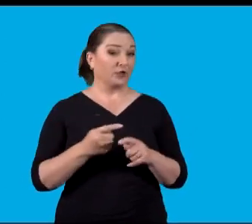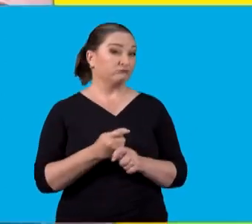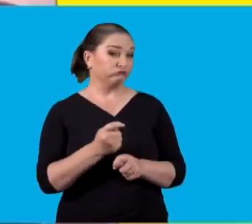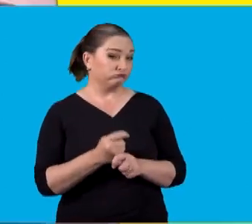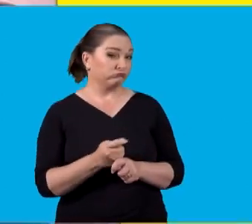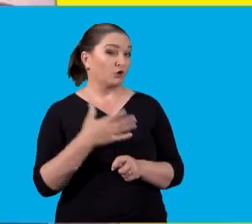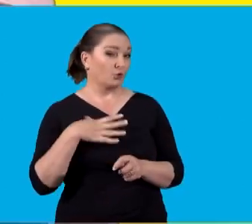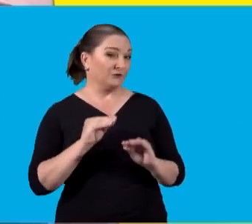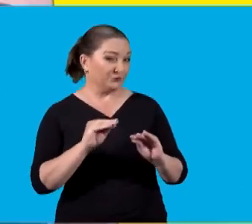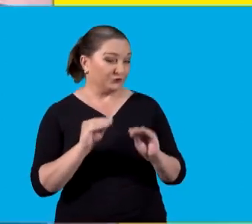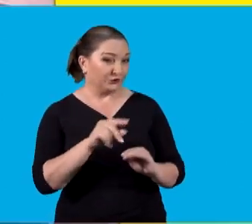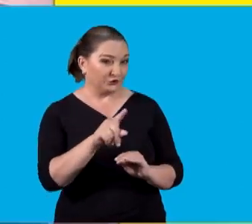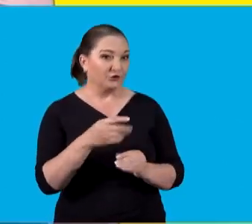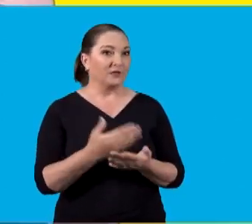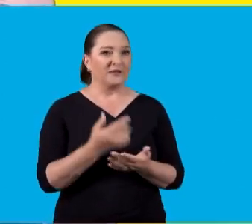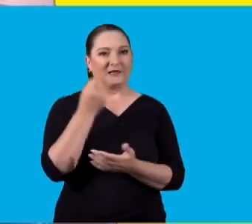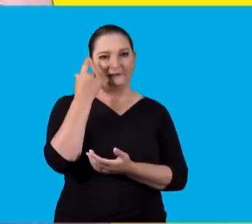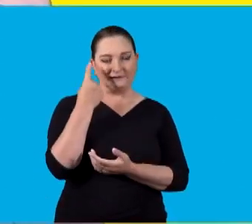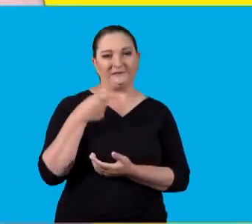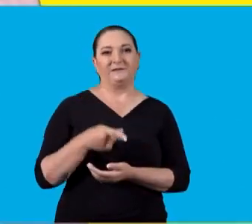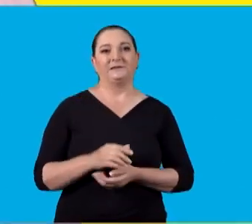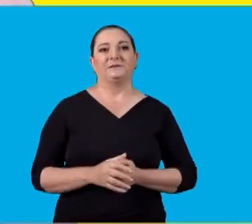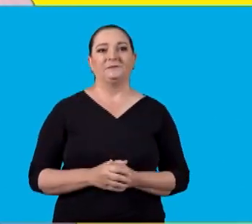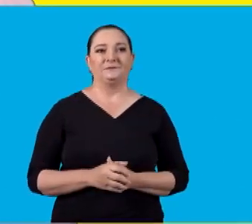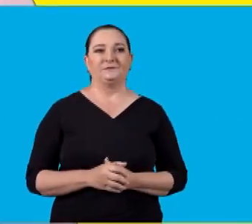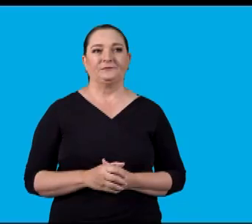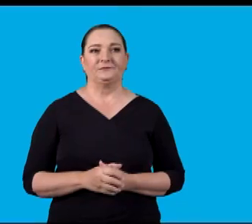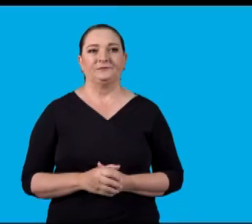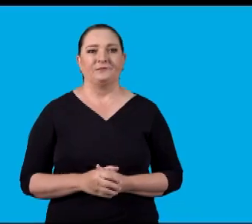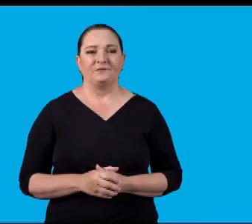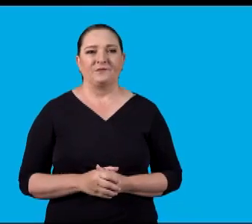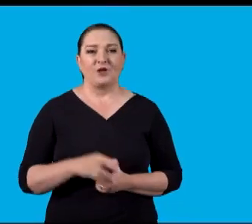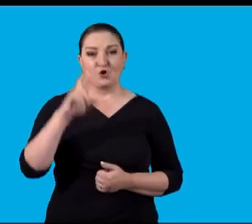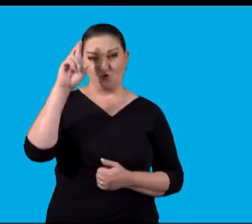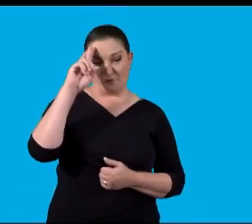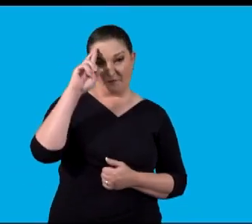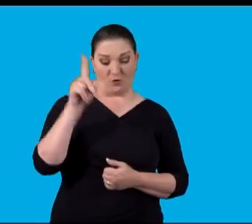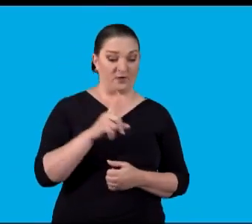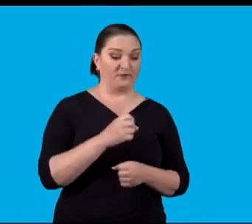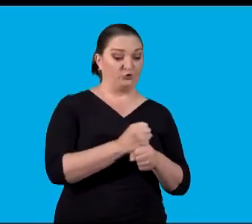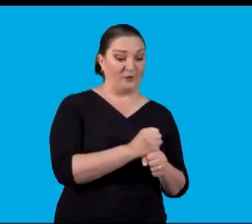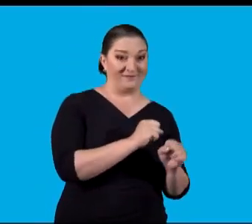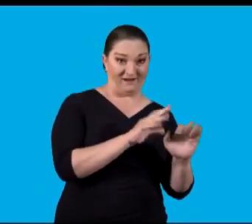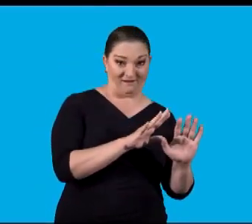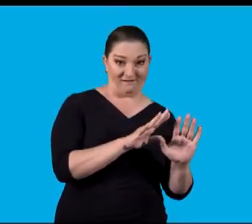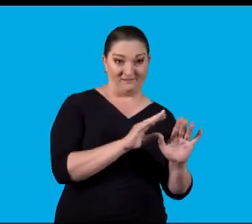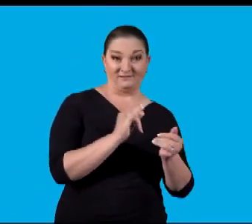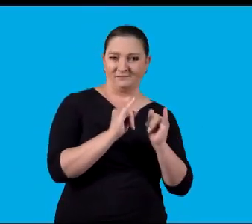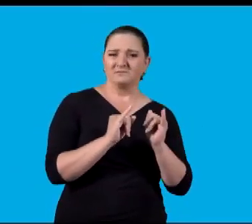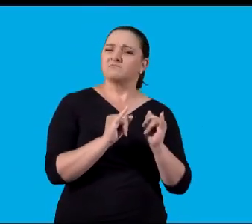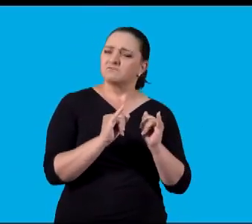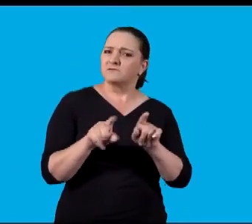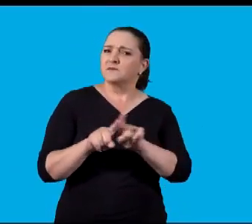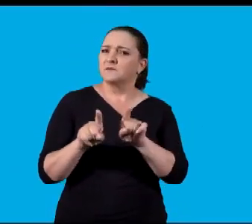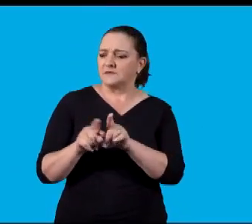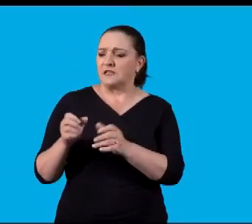teach you that will make it easy for you to understand this part. Remember, in grade 10 and 11, even here